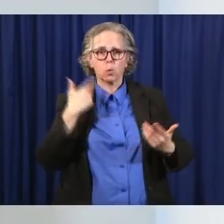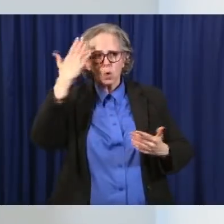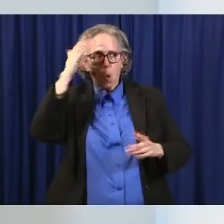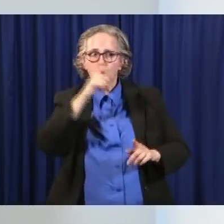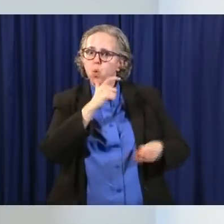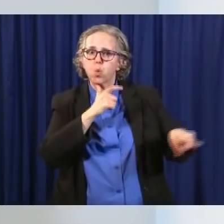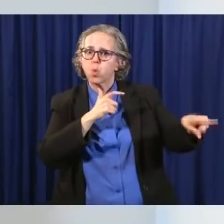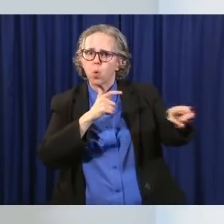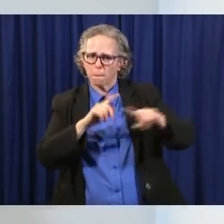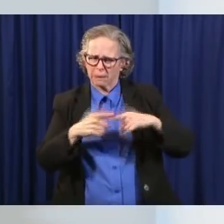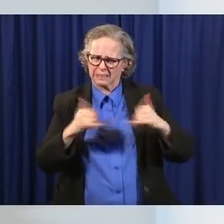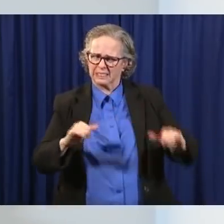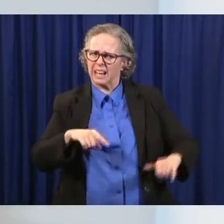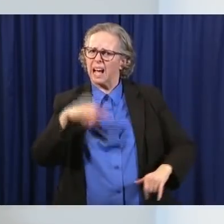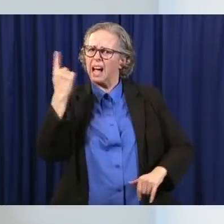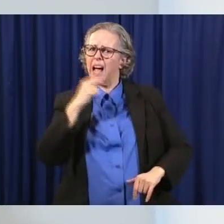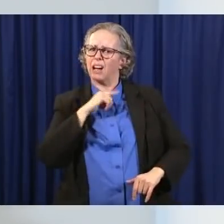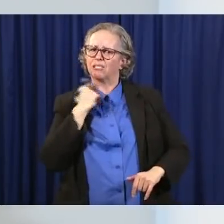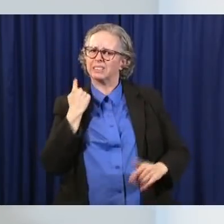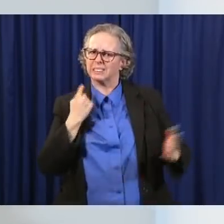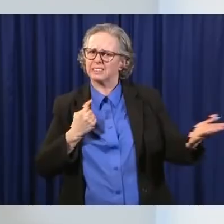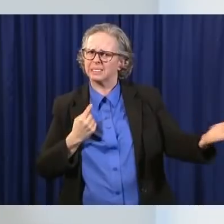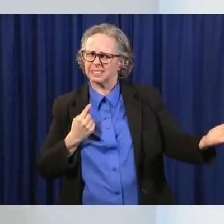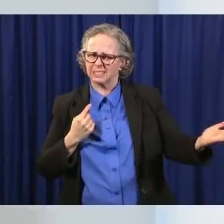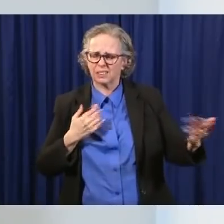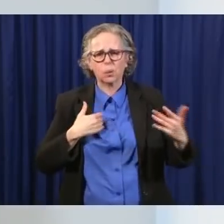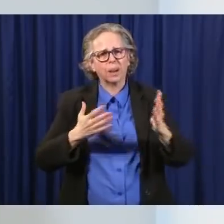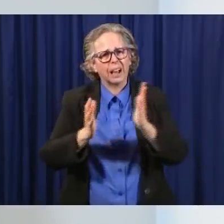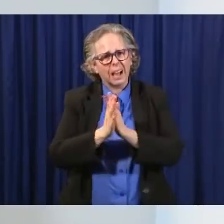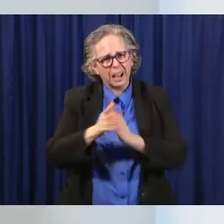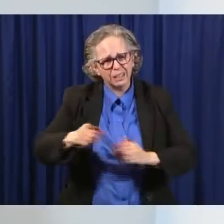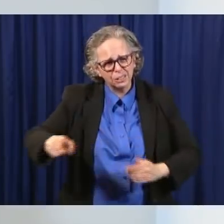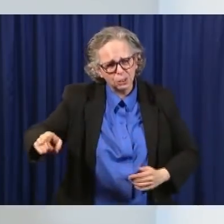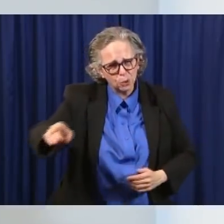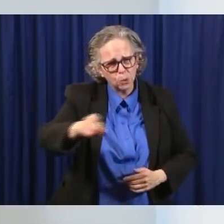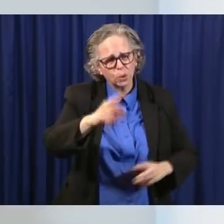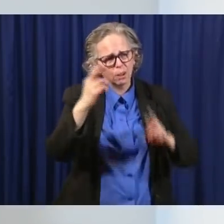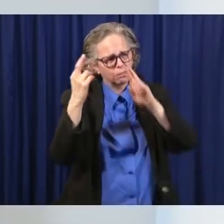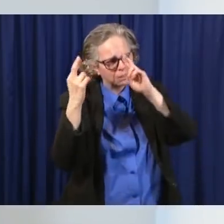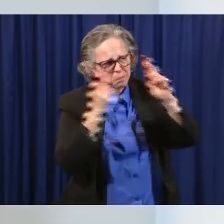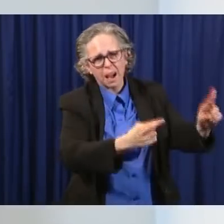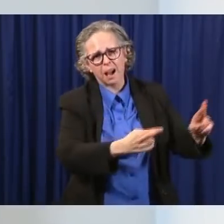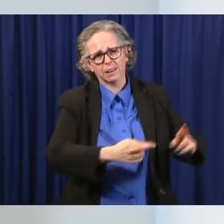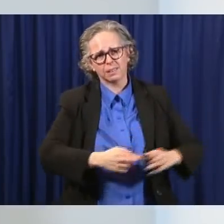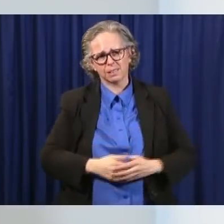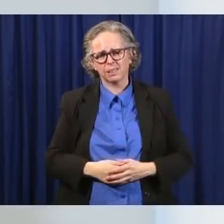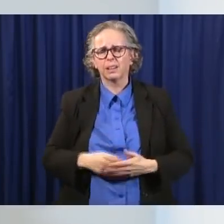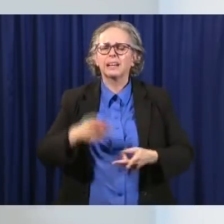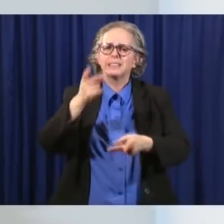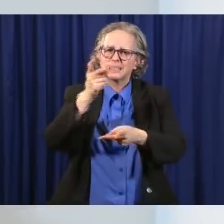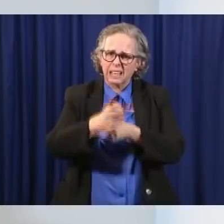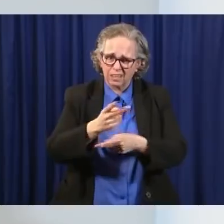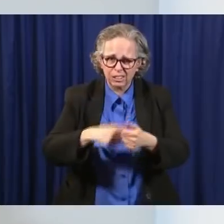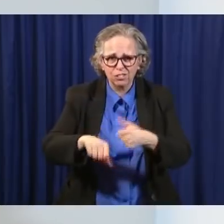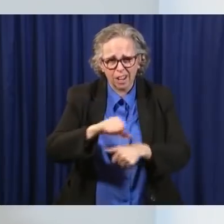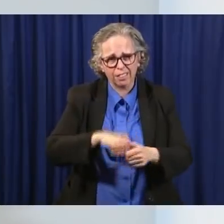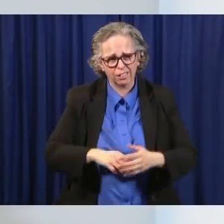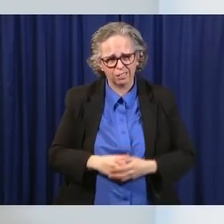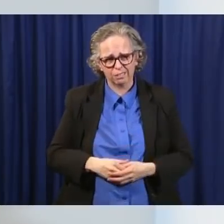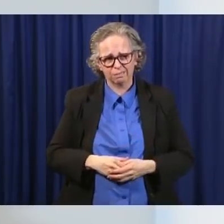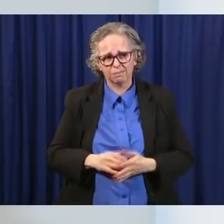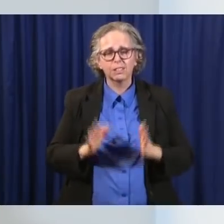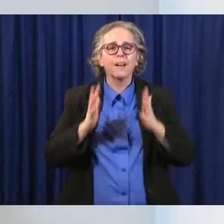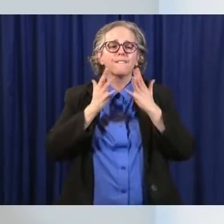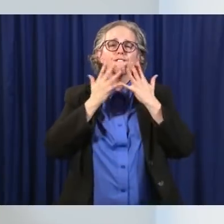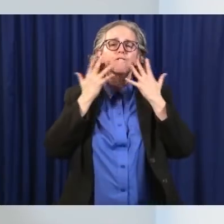That's why we talk about these things. So as we're moving forward, as we're looking to that future, just a friendly reminder of what